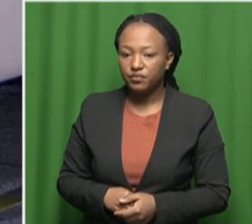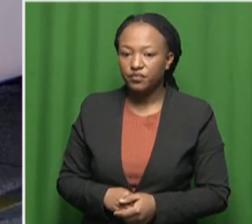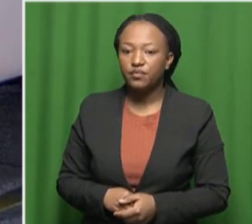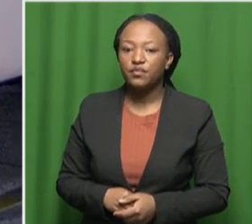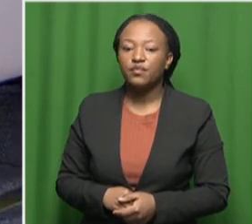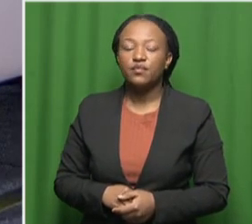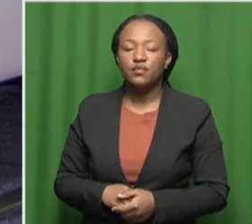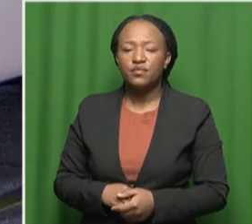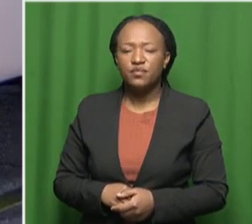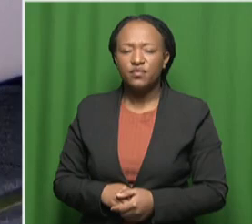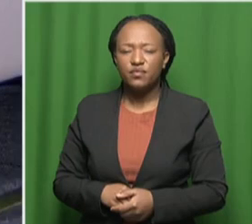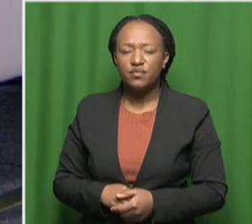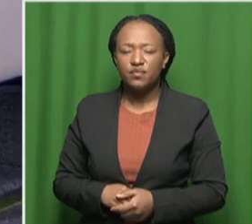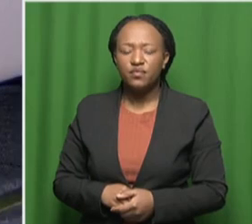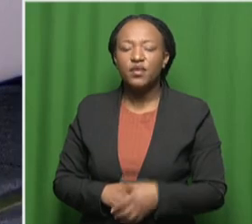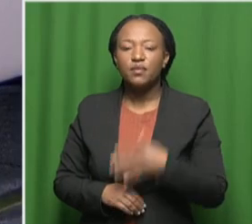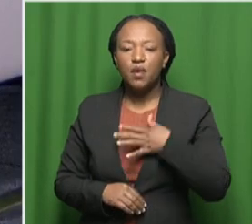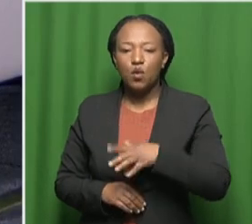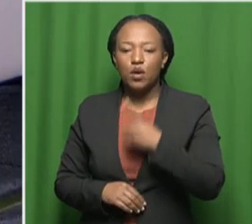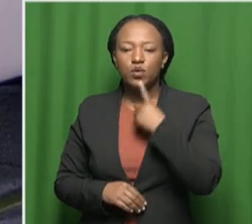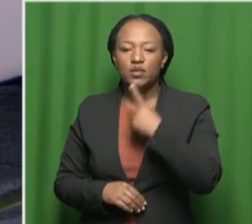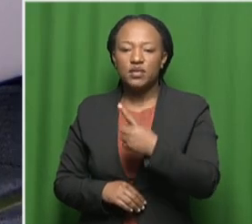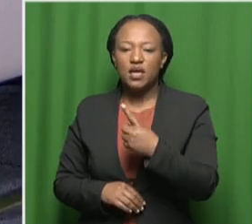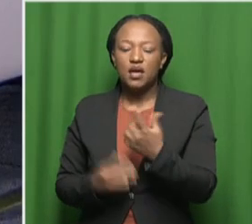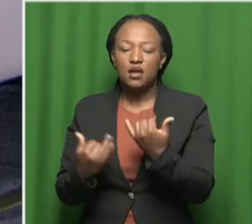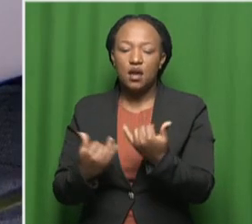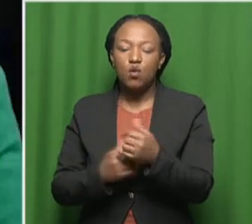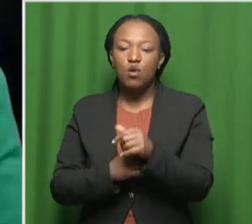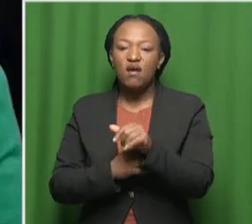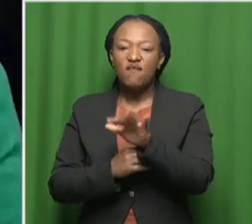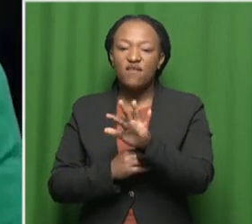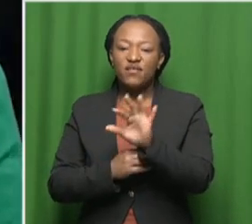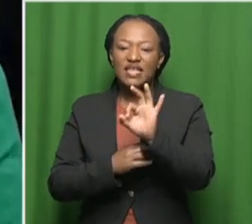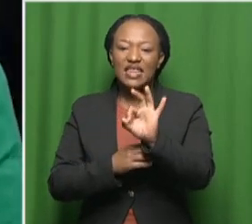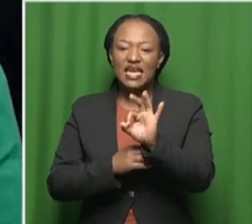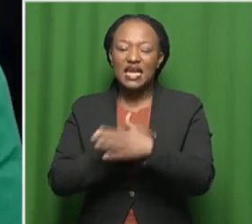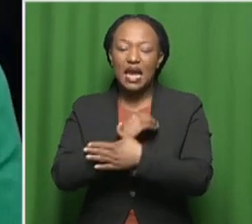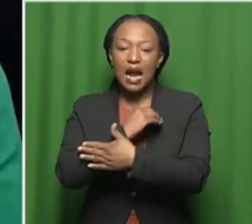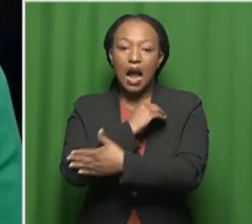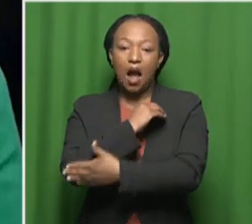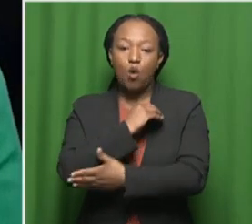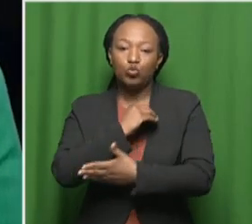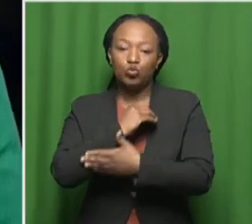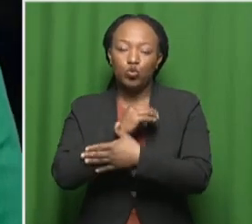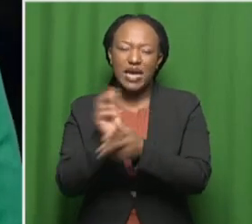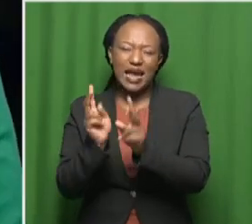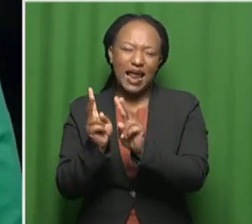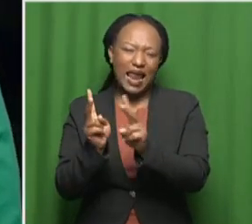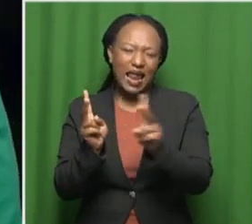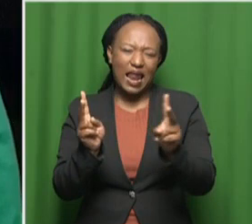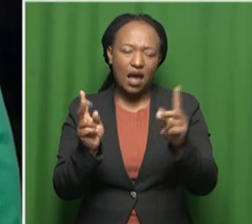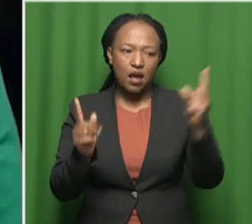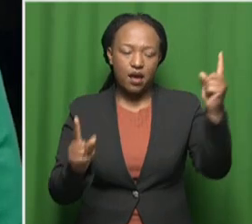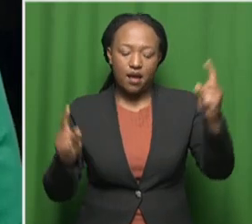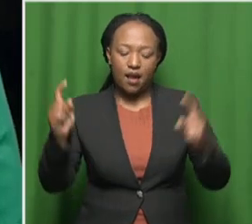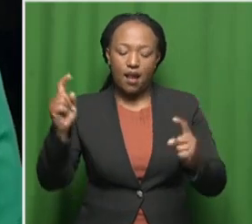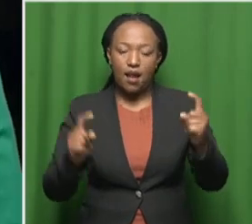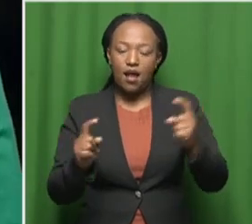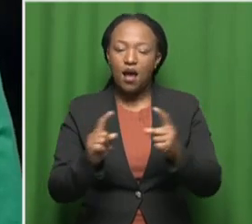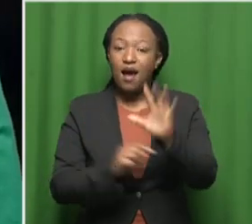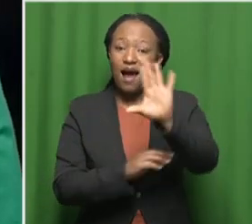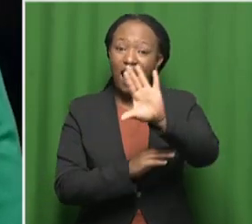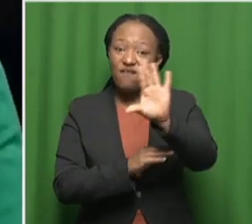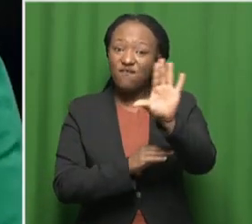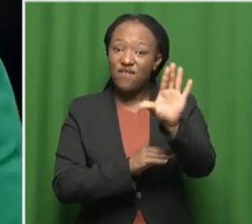first of all, we have about 53 heads of states. That has never been seen in the African continent. What that tells you is that